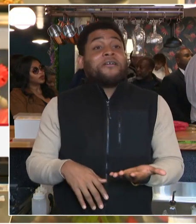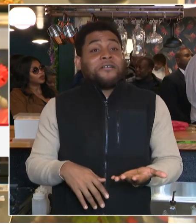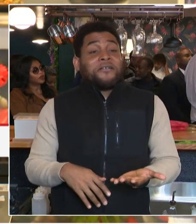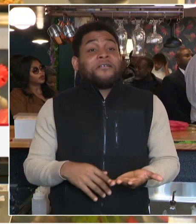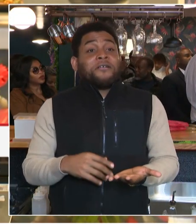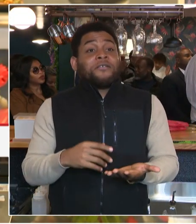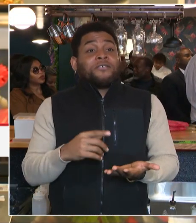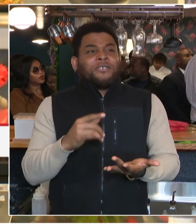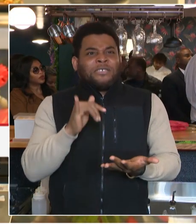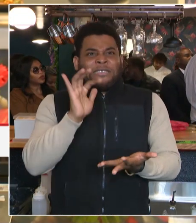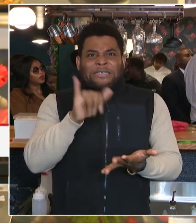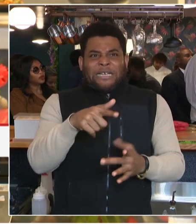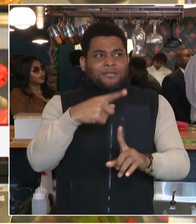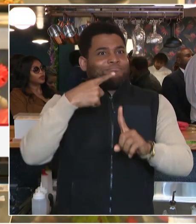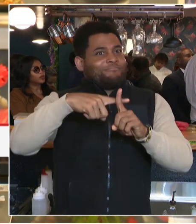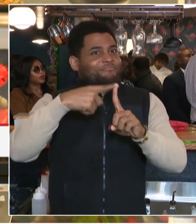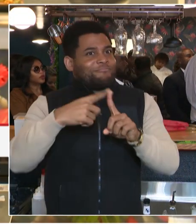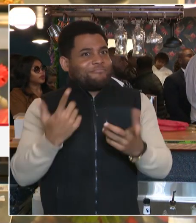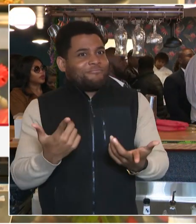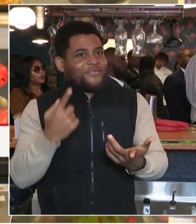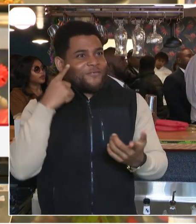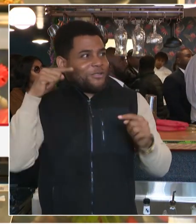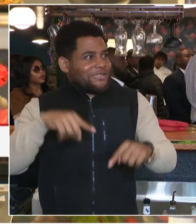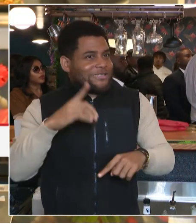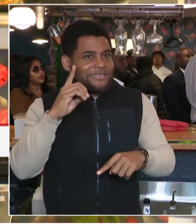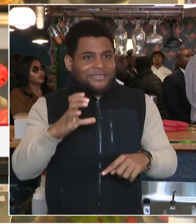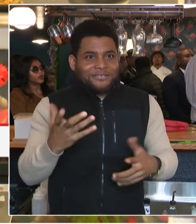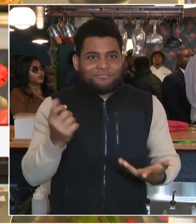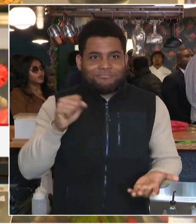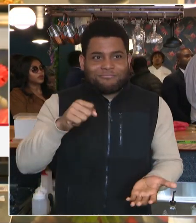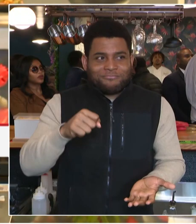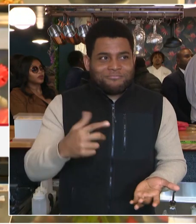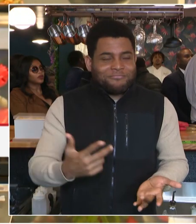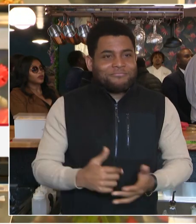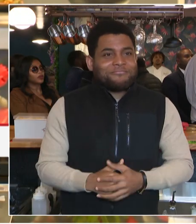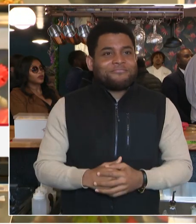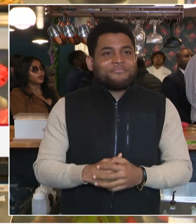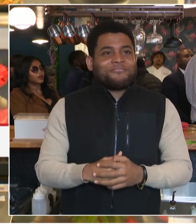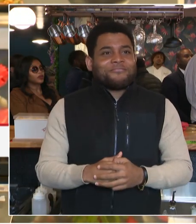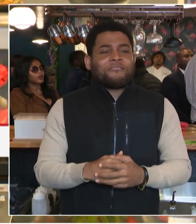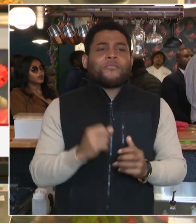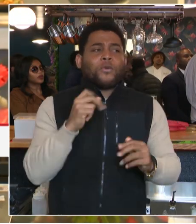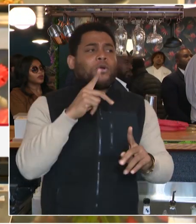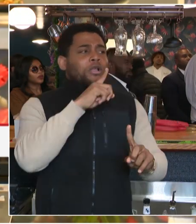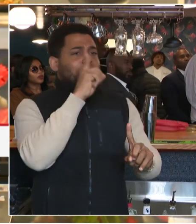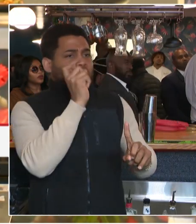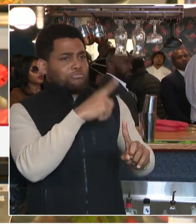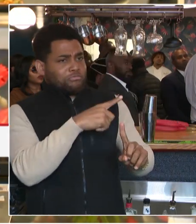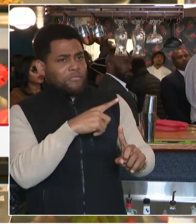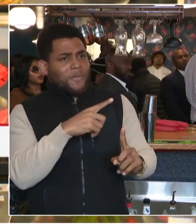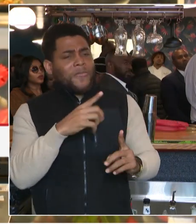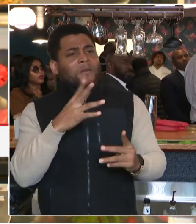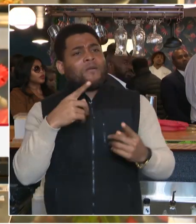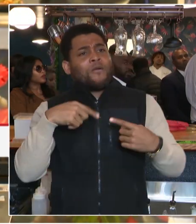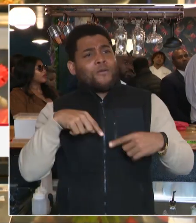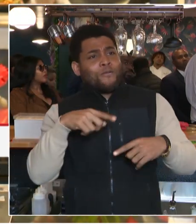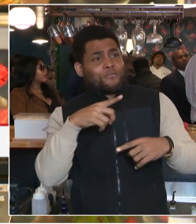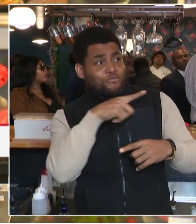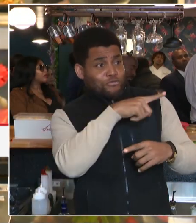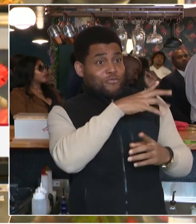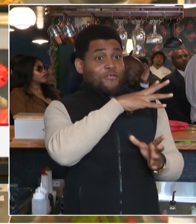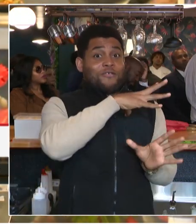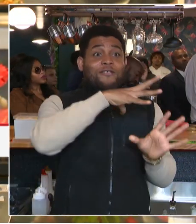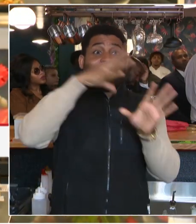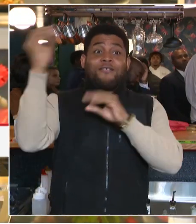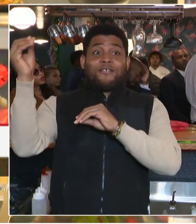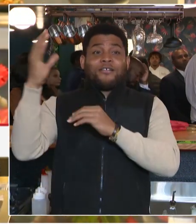that's a good thing for the district. Yes? Mayor, while you were gone, there were some reports saying, why is the mayor over there